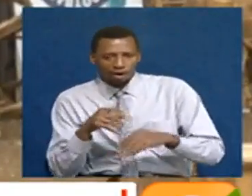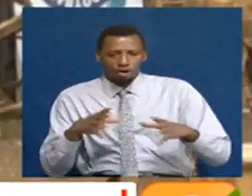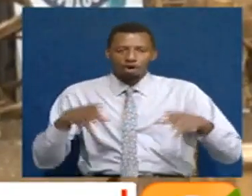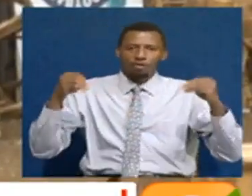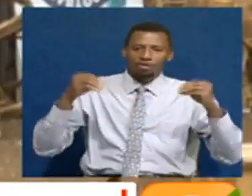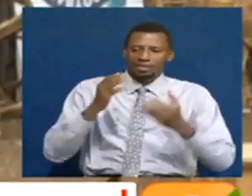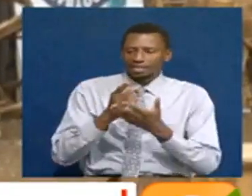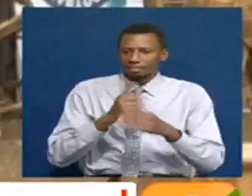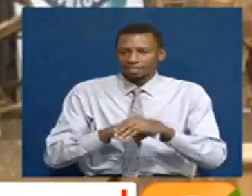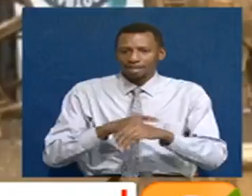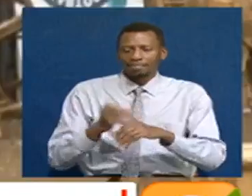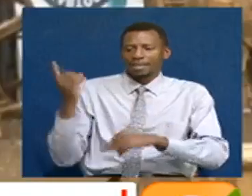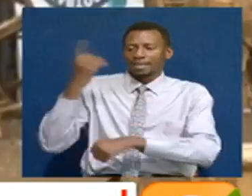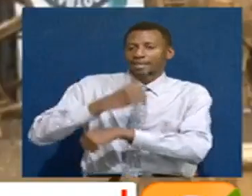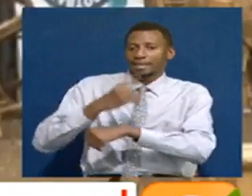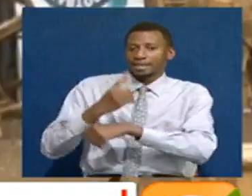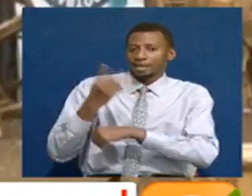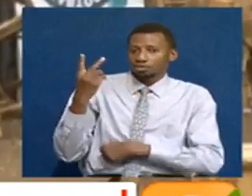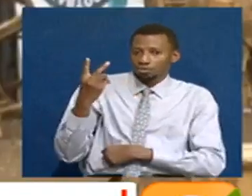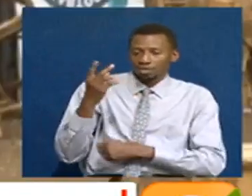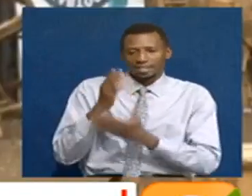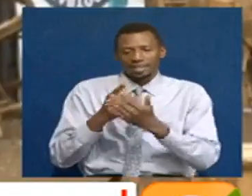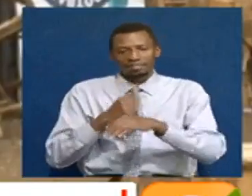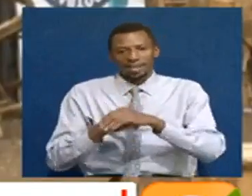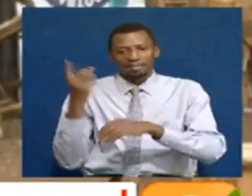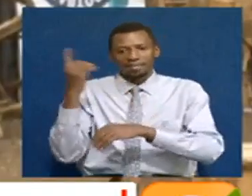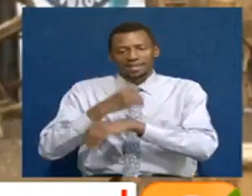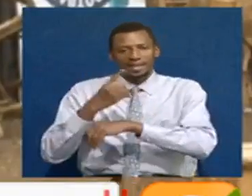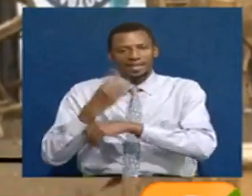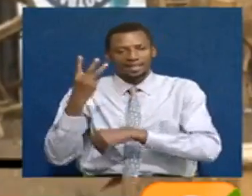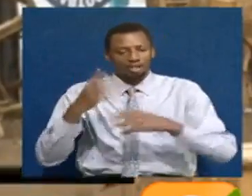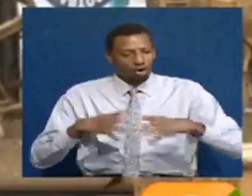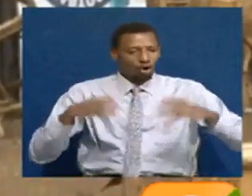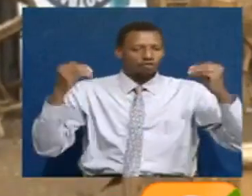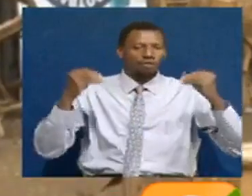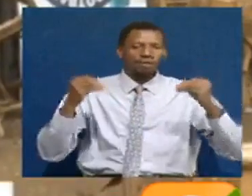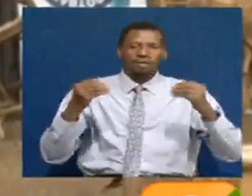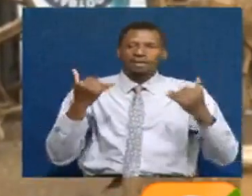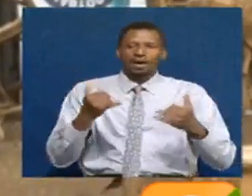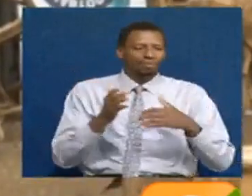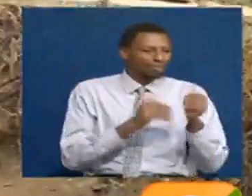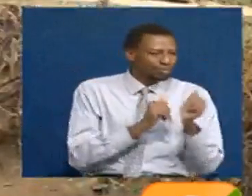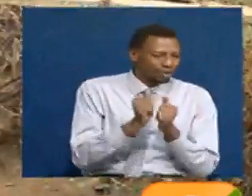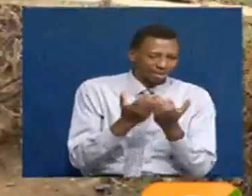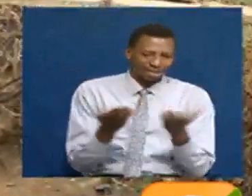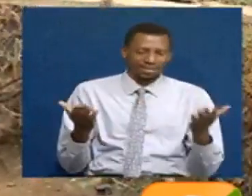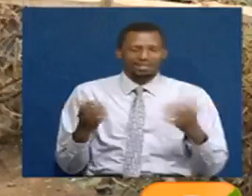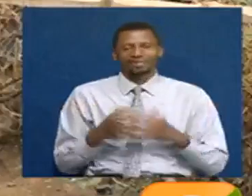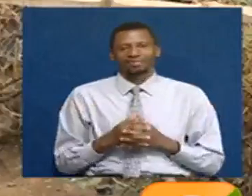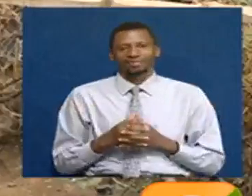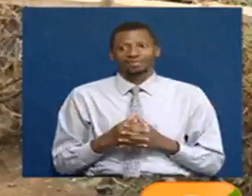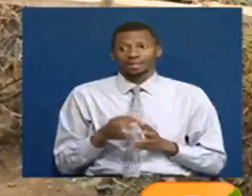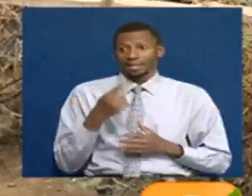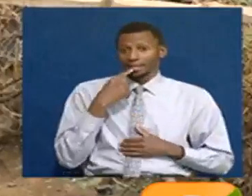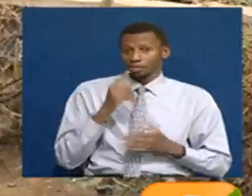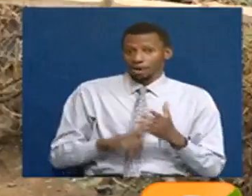imepotea siku mbili, saa ingine siku tatu, saa ingine nakuja tu mpaka nachoma vitu za watu ingine. He says much